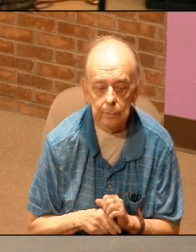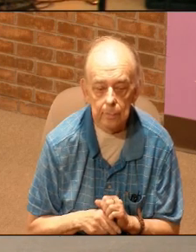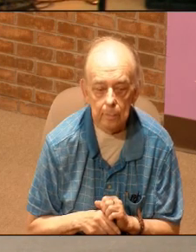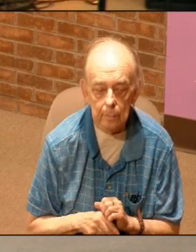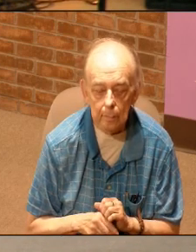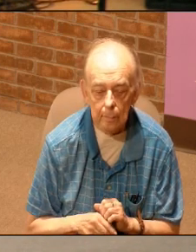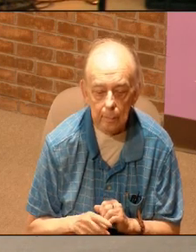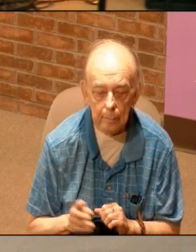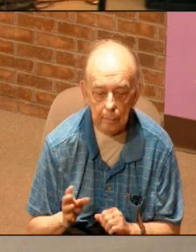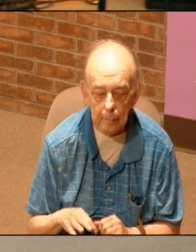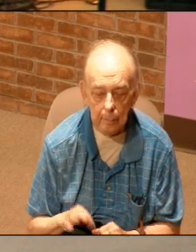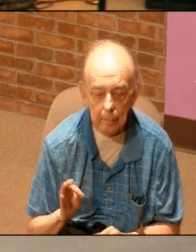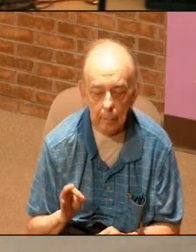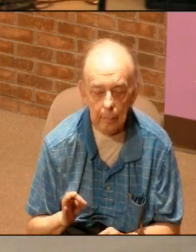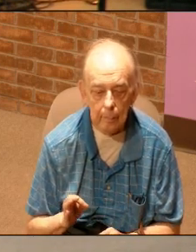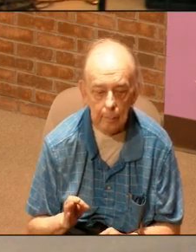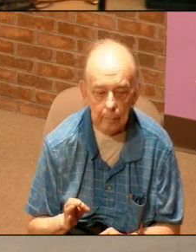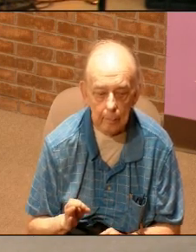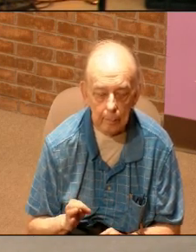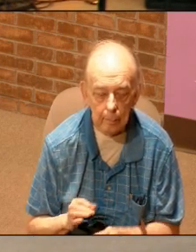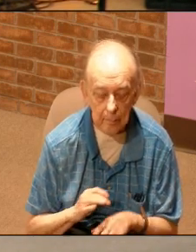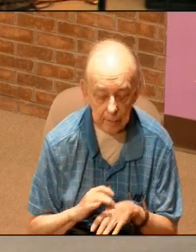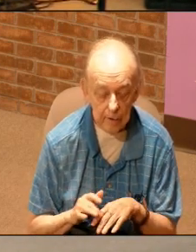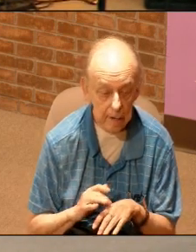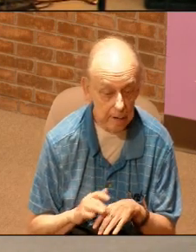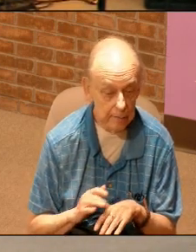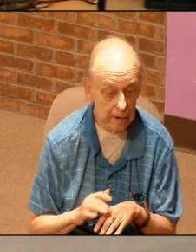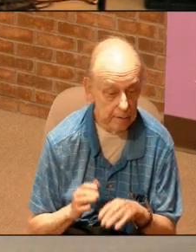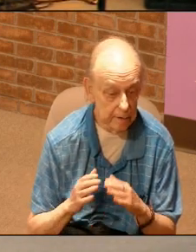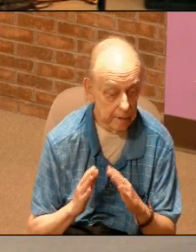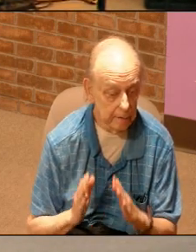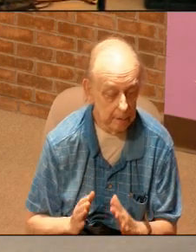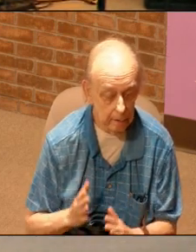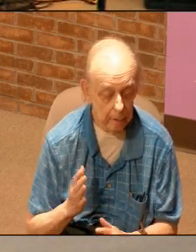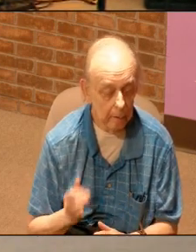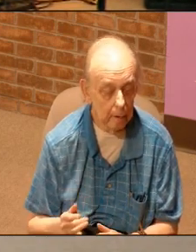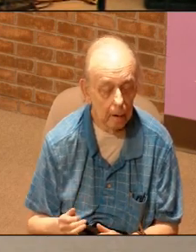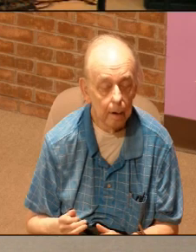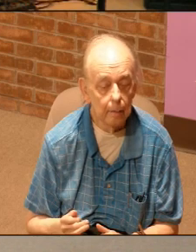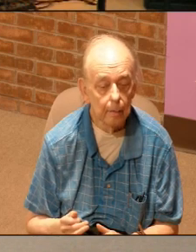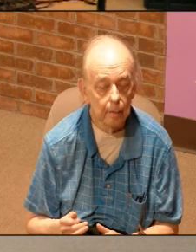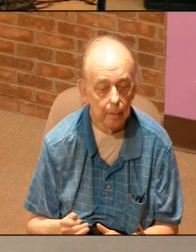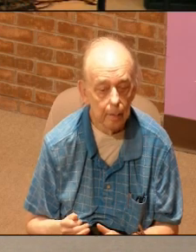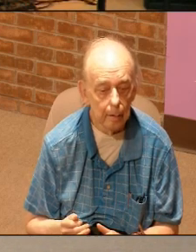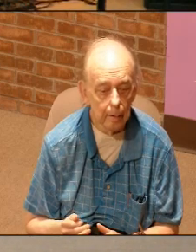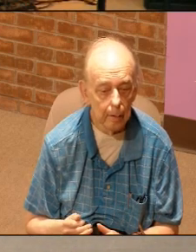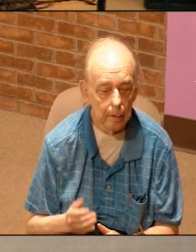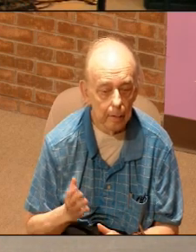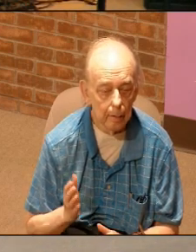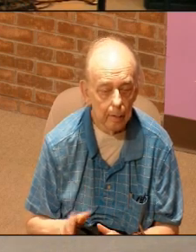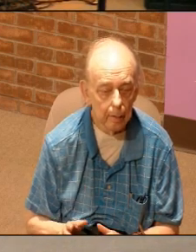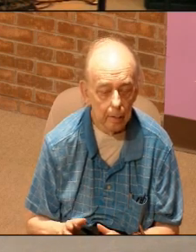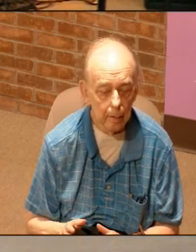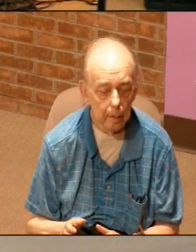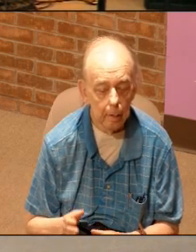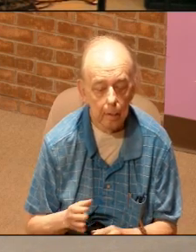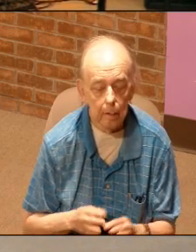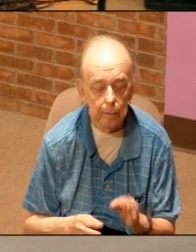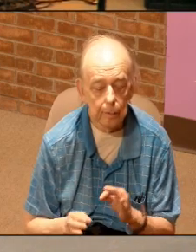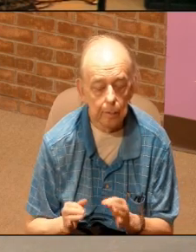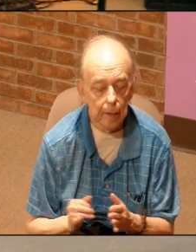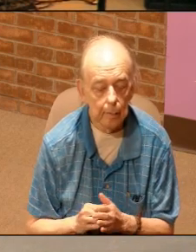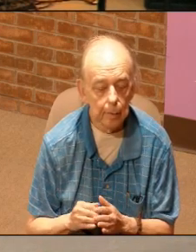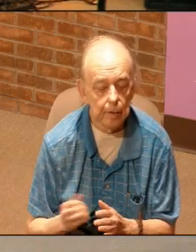And what it finds is it finds an empty house because it never substituted it with